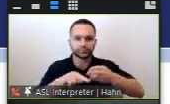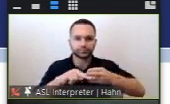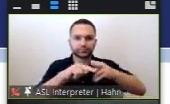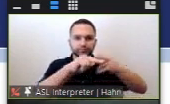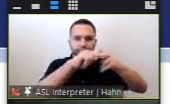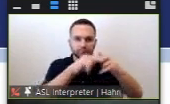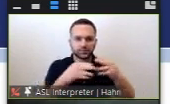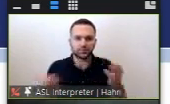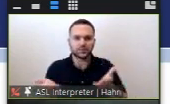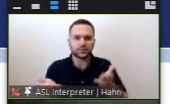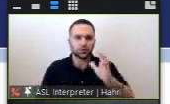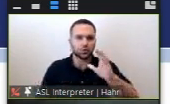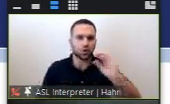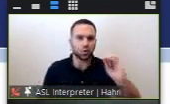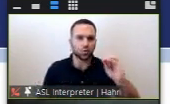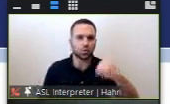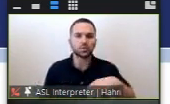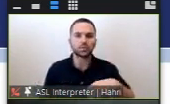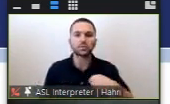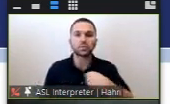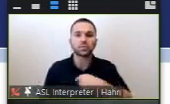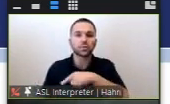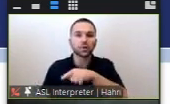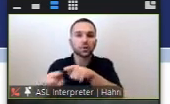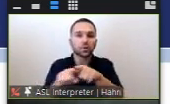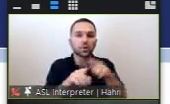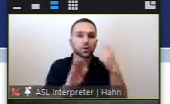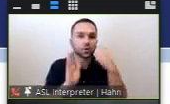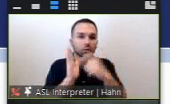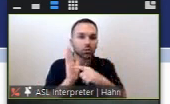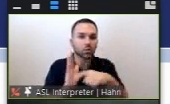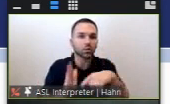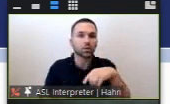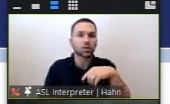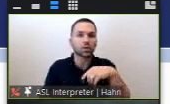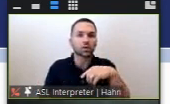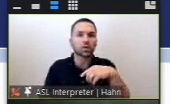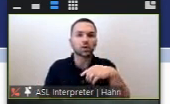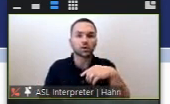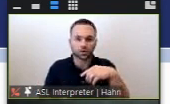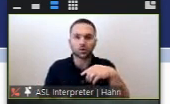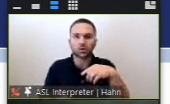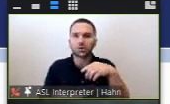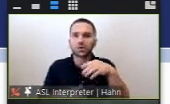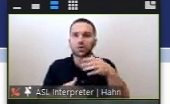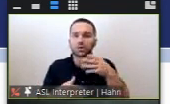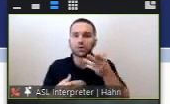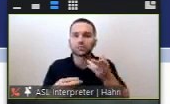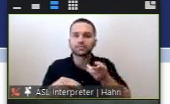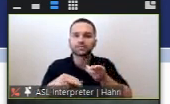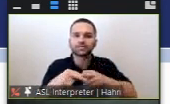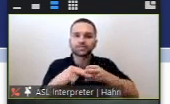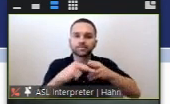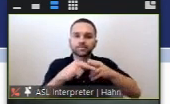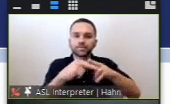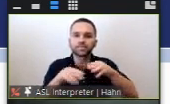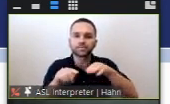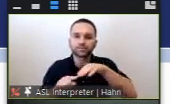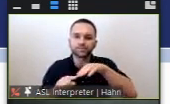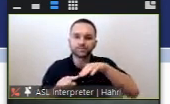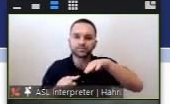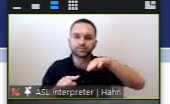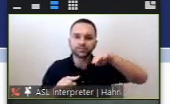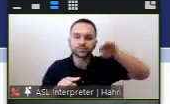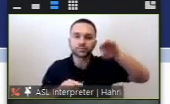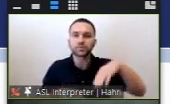Colorado. We are seeing what I would describe as, this linear or steady increase. We haven't seen what some states across the